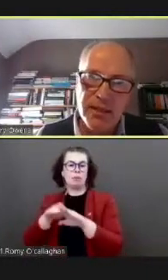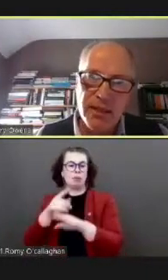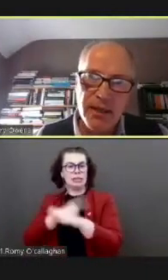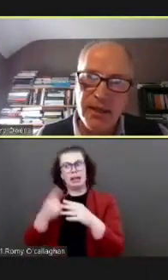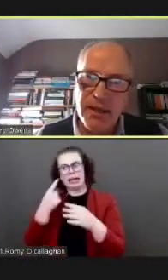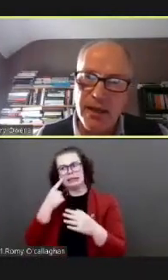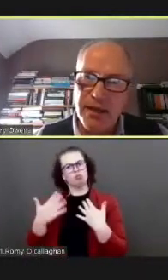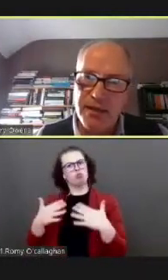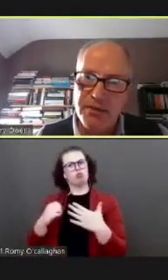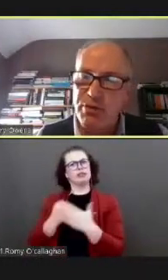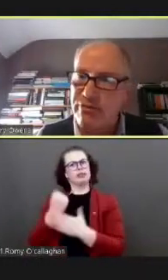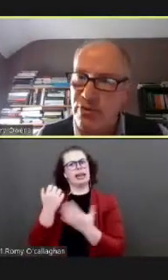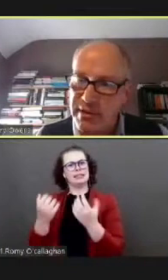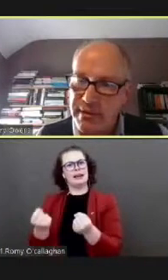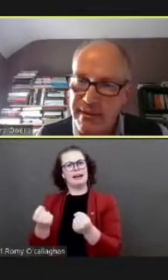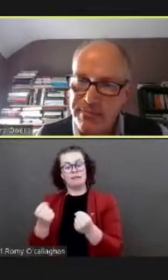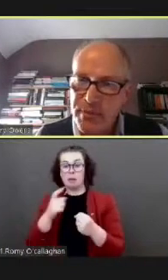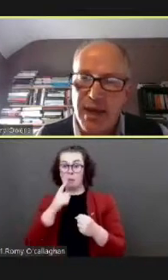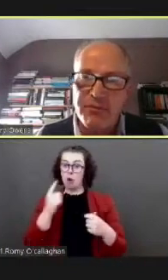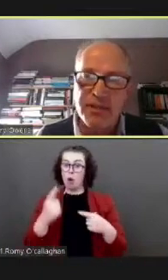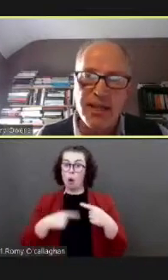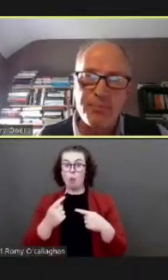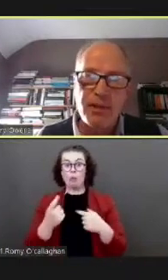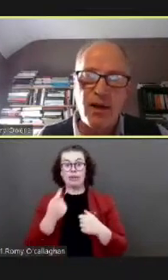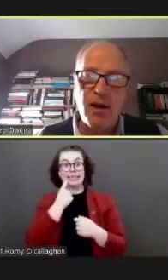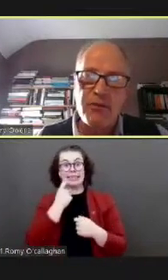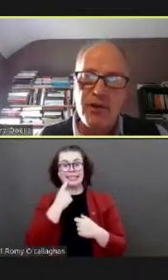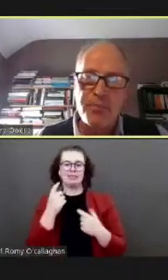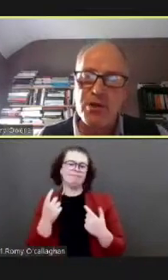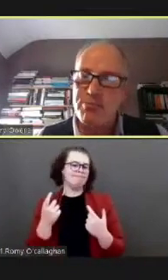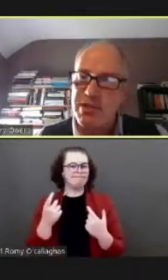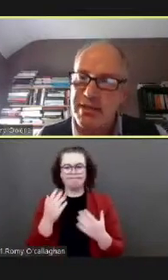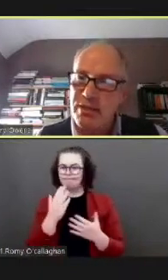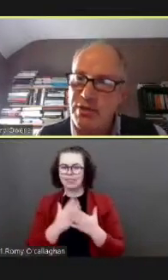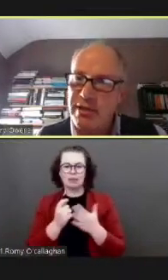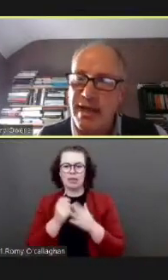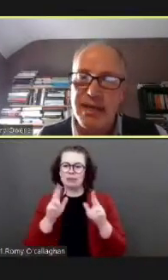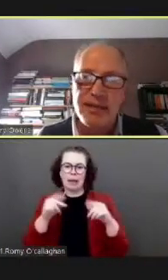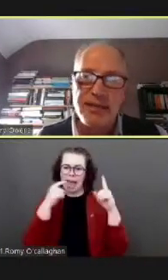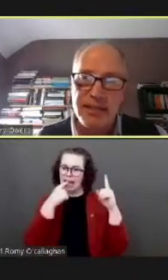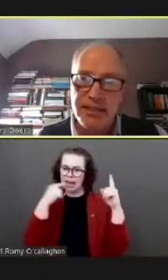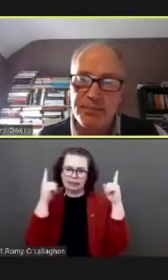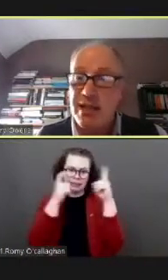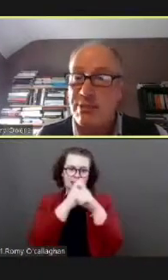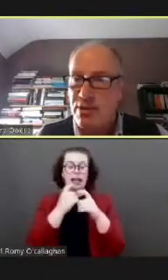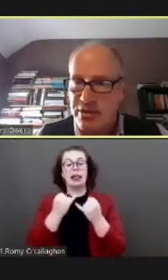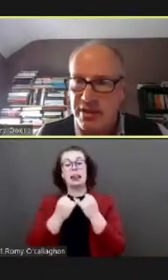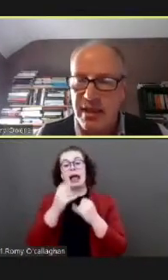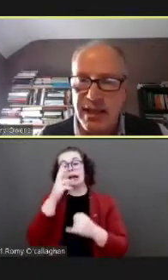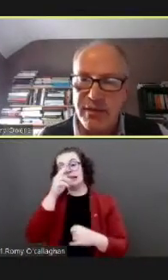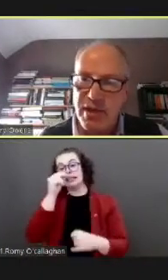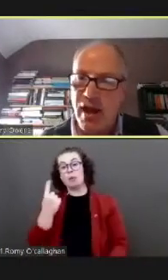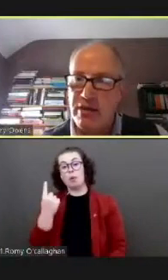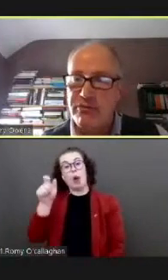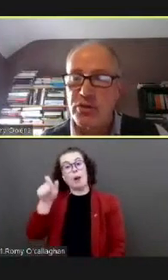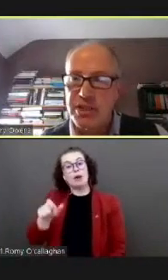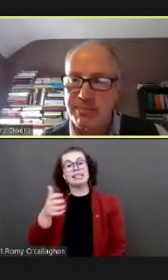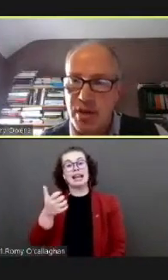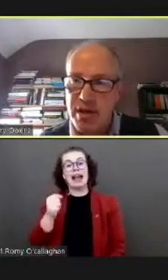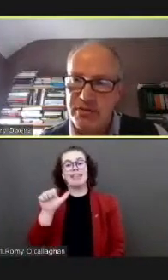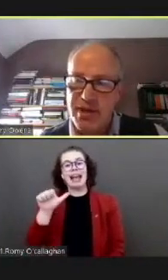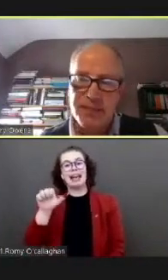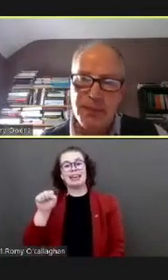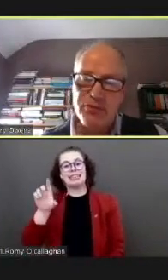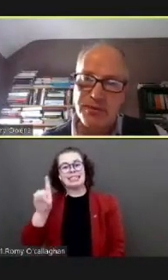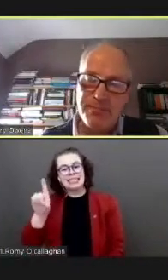always straightforward. I have an example of a person presenting with ASD, Asperger's, the higher